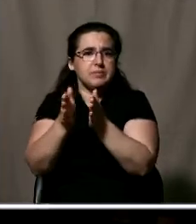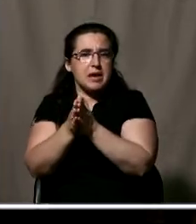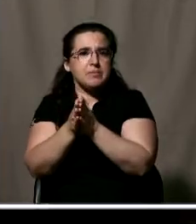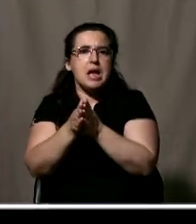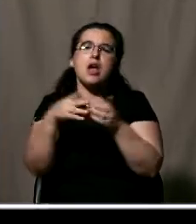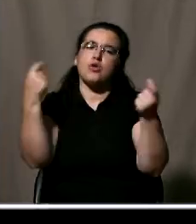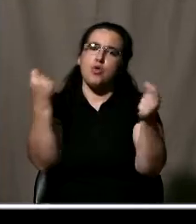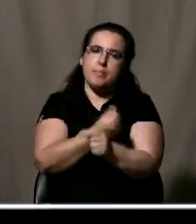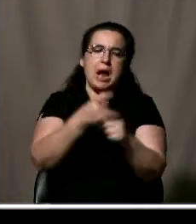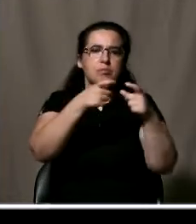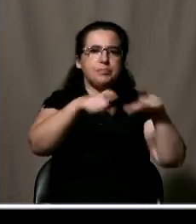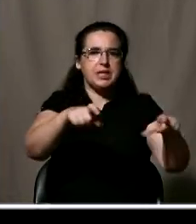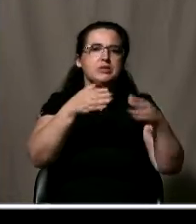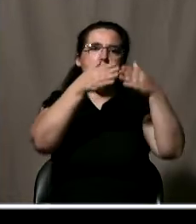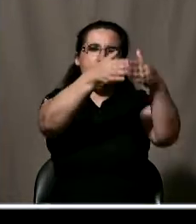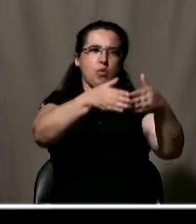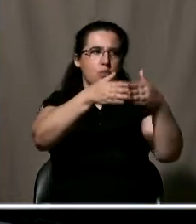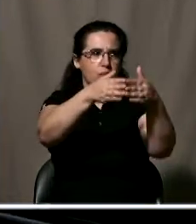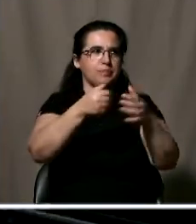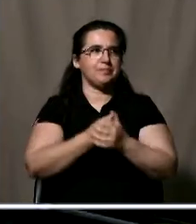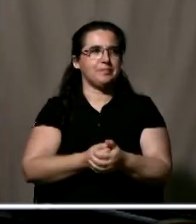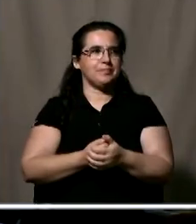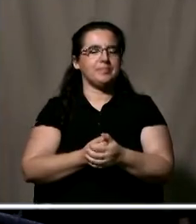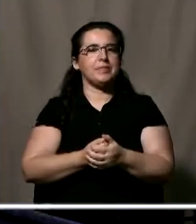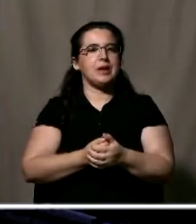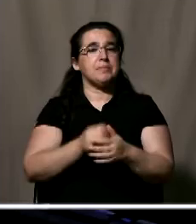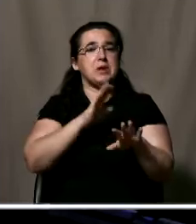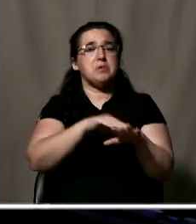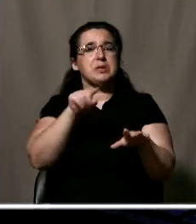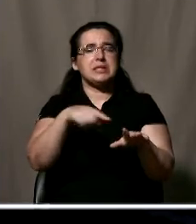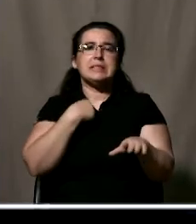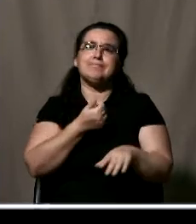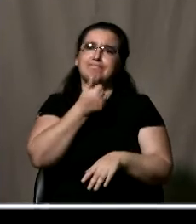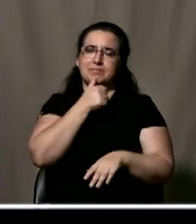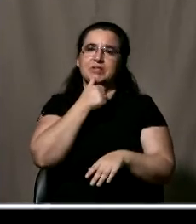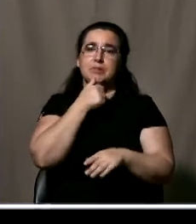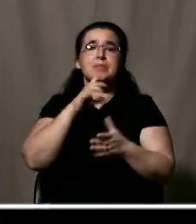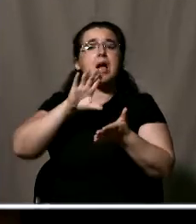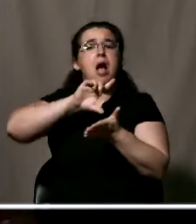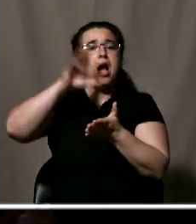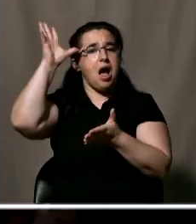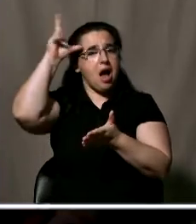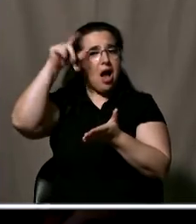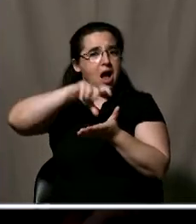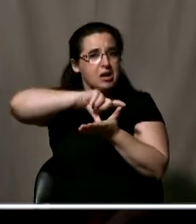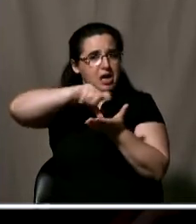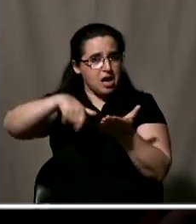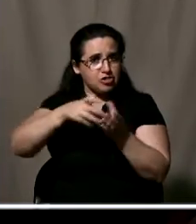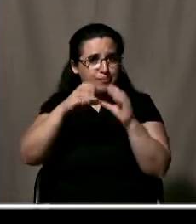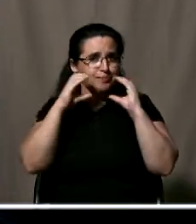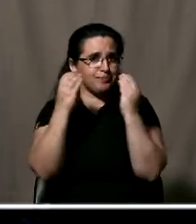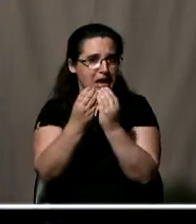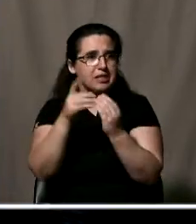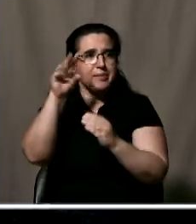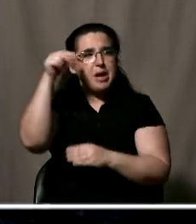o bilhete do cruzeiro. So he brought some cheese and crackers to eat. E portanto ele decidiu levar algum queijo e algumas bolachinhas de água e sal para comer.